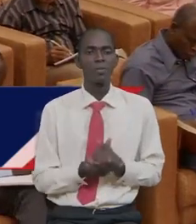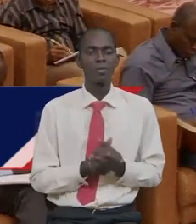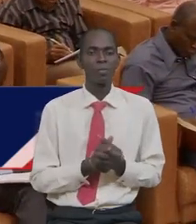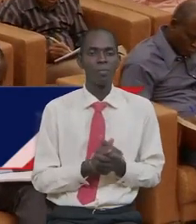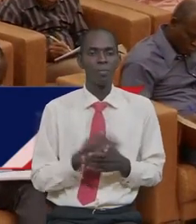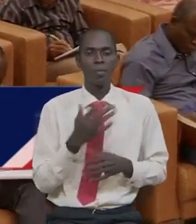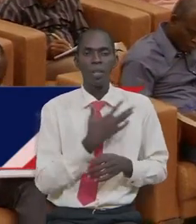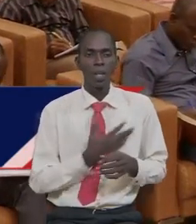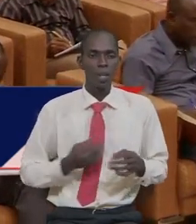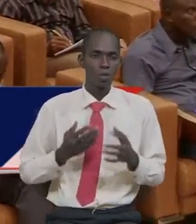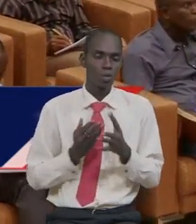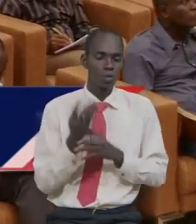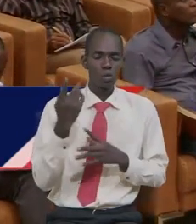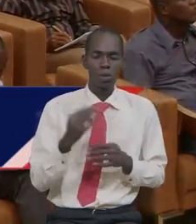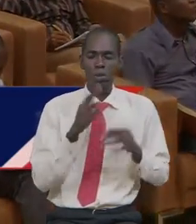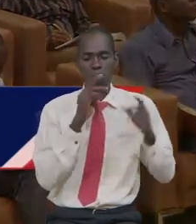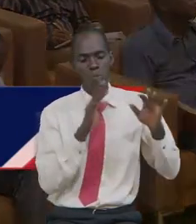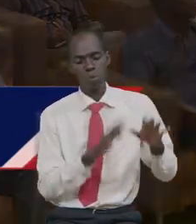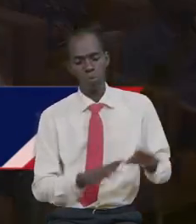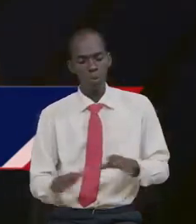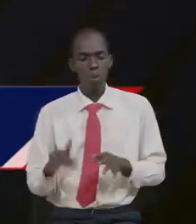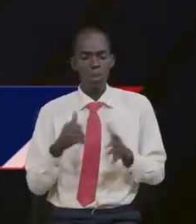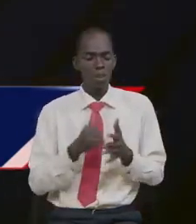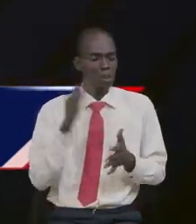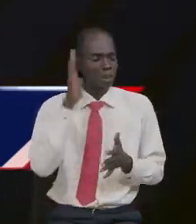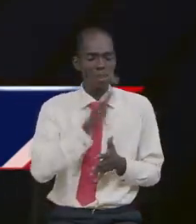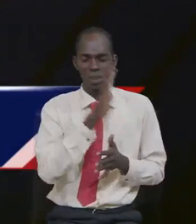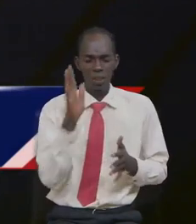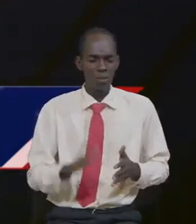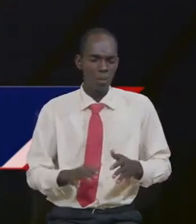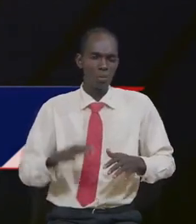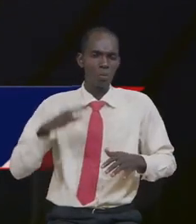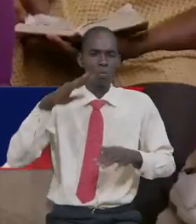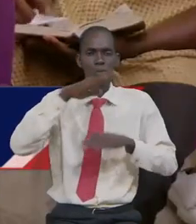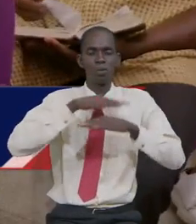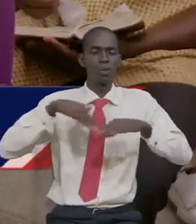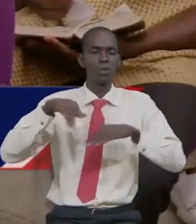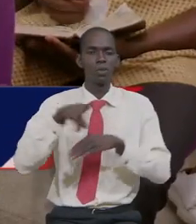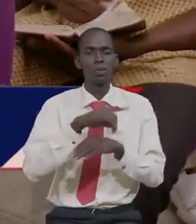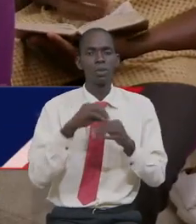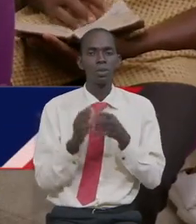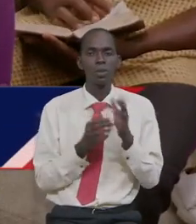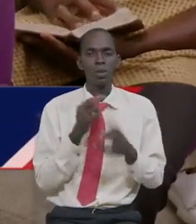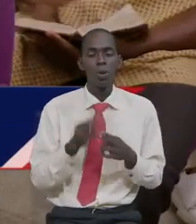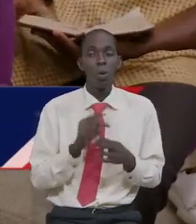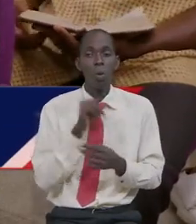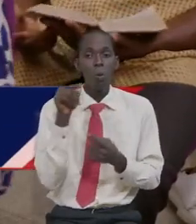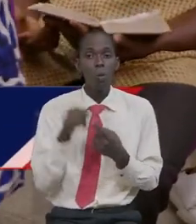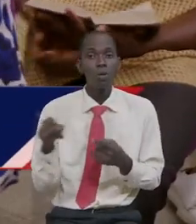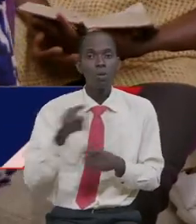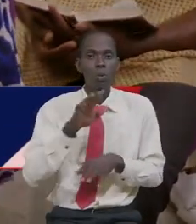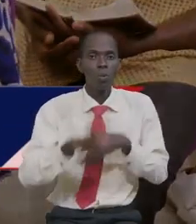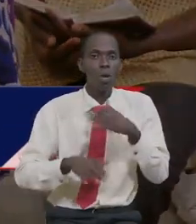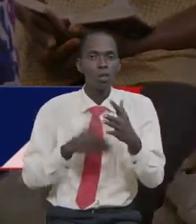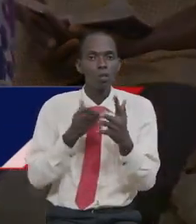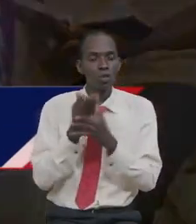and through the rivers, they shall not overflow thee. When thou walkest through